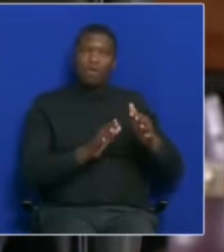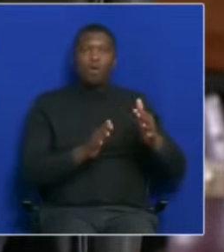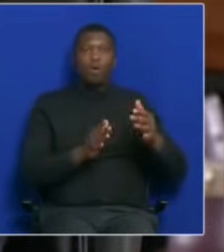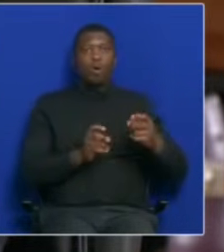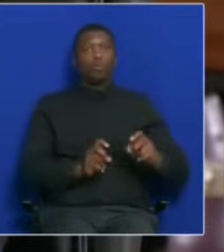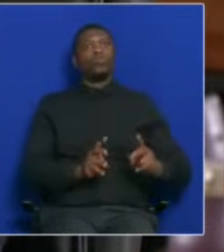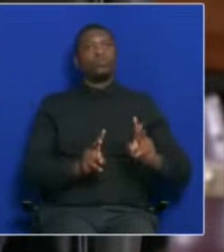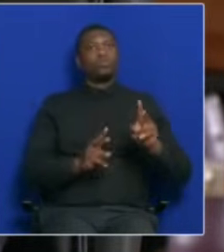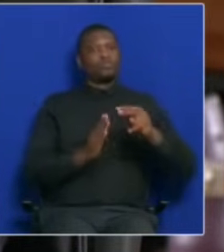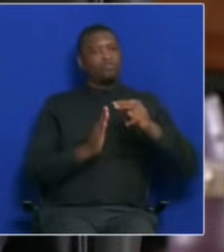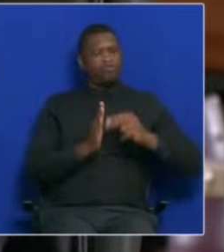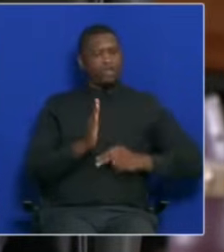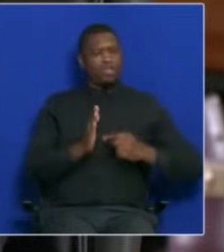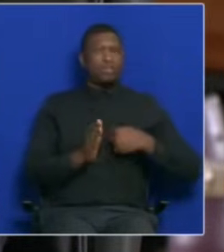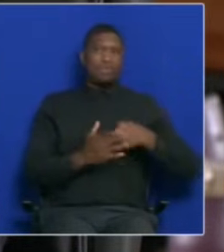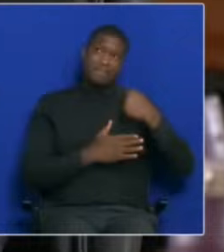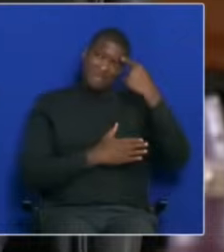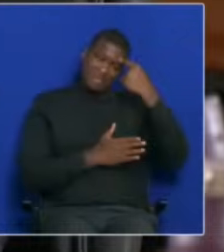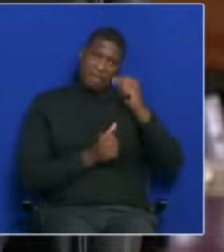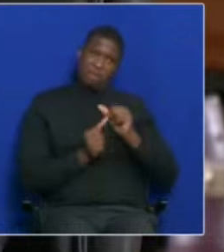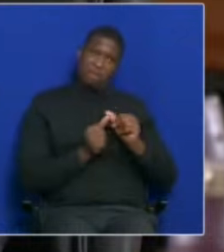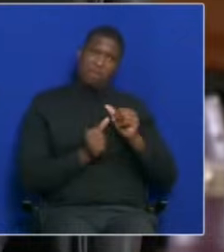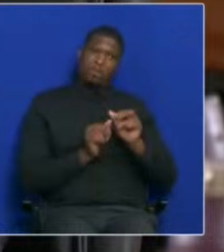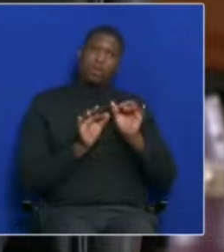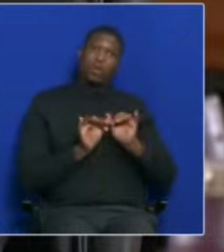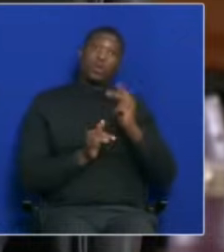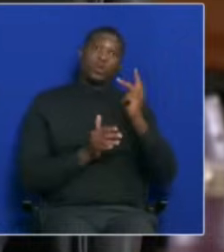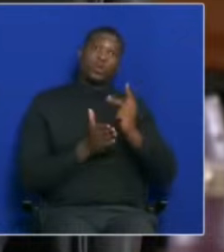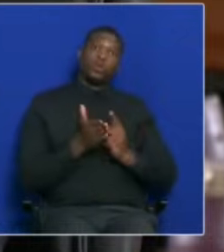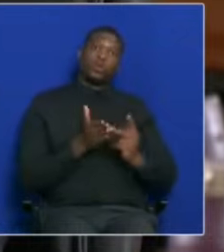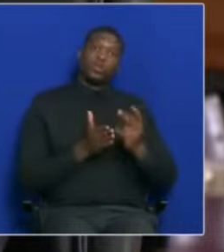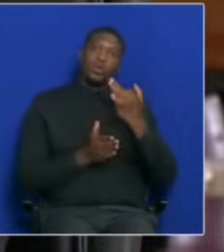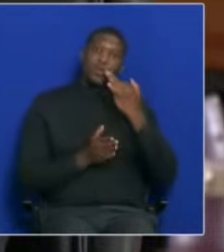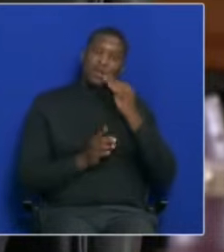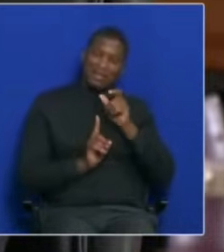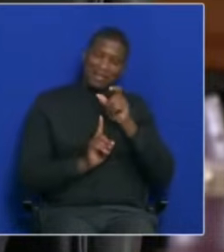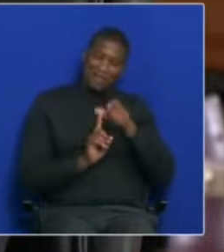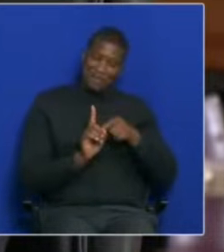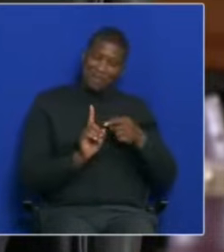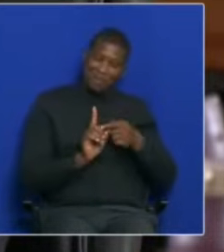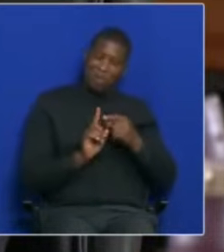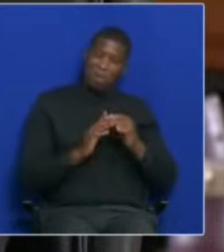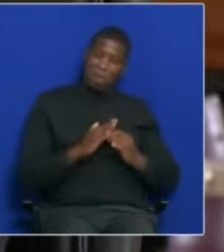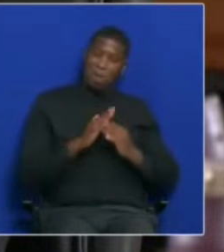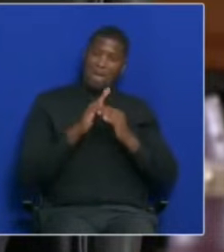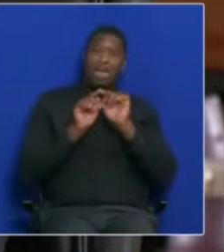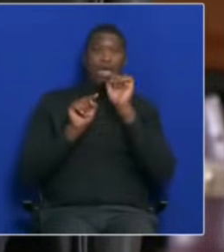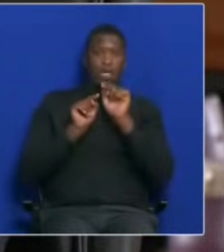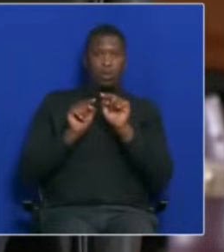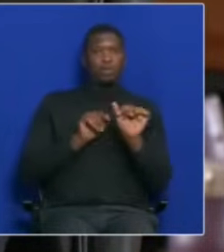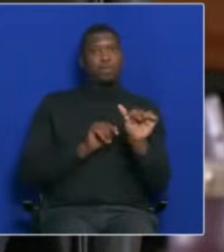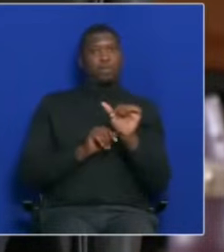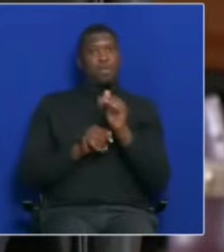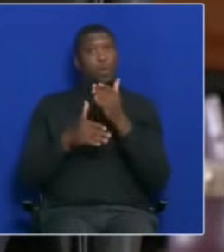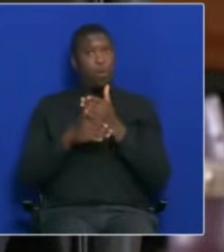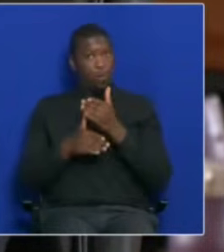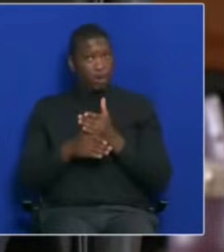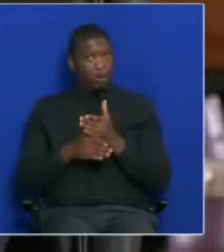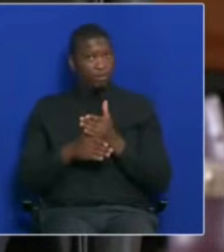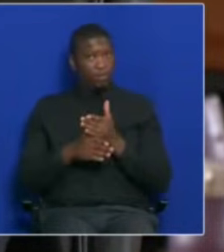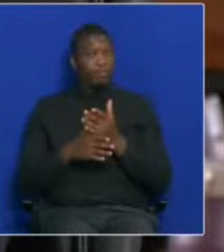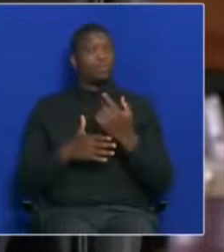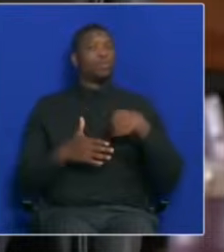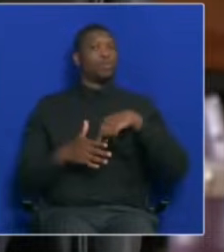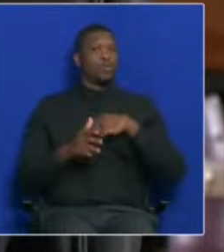wait for 2 weeks when the main accused is back at work and then proceed. I'm also aware that accused 4 is not